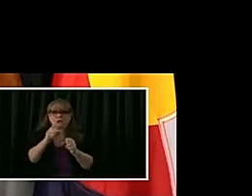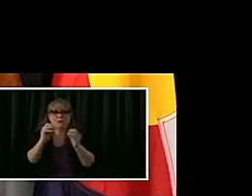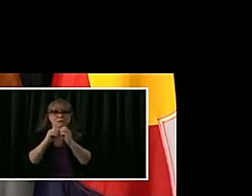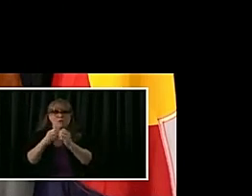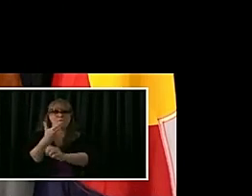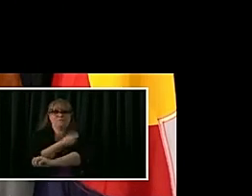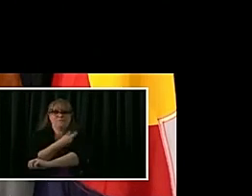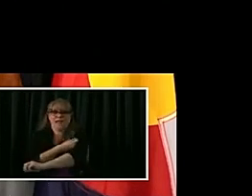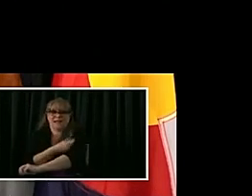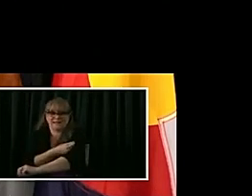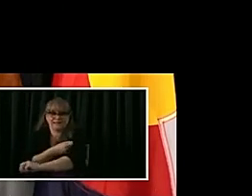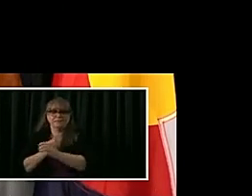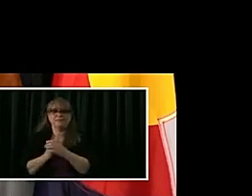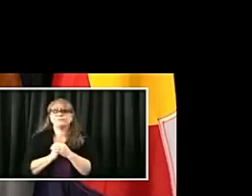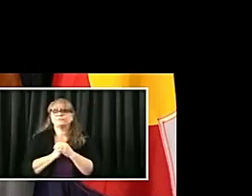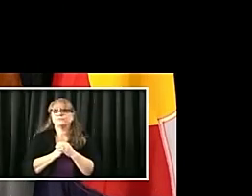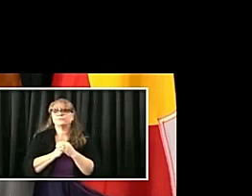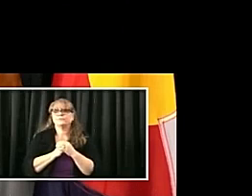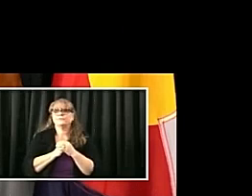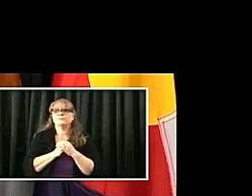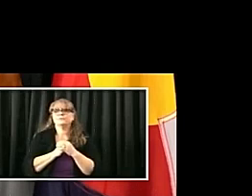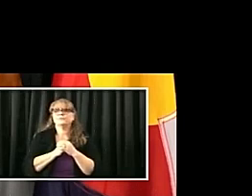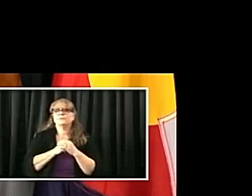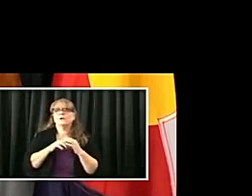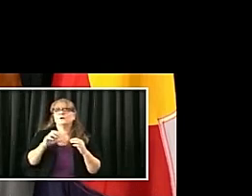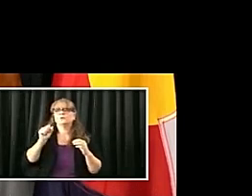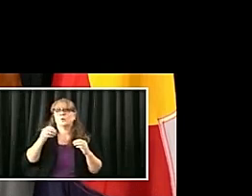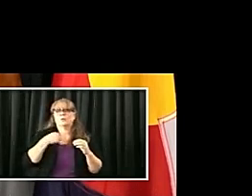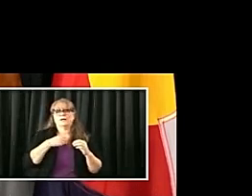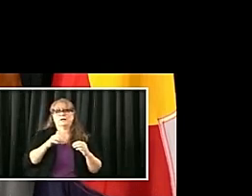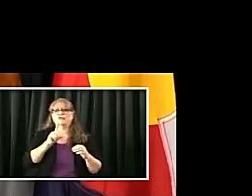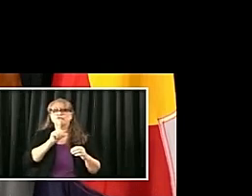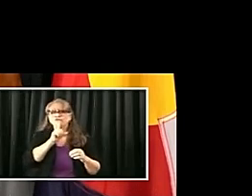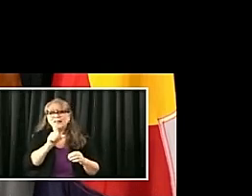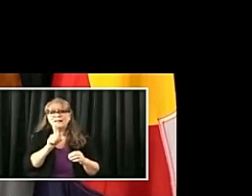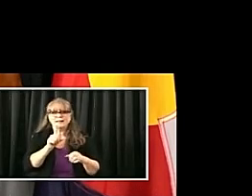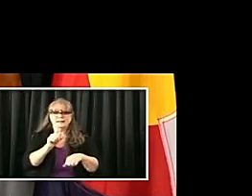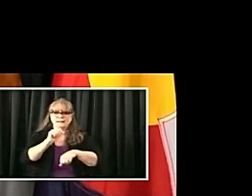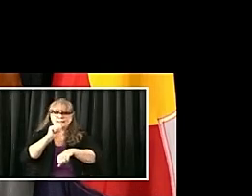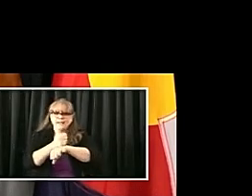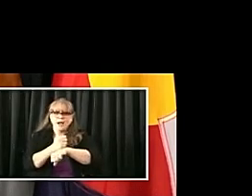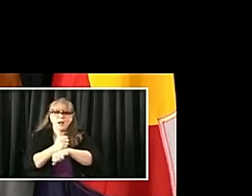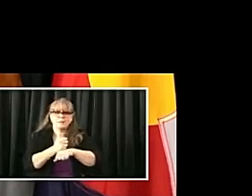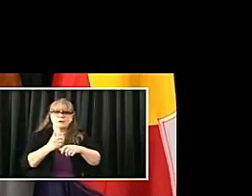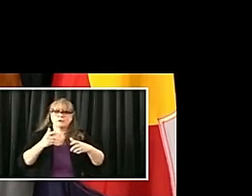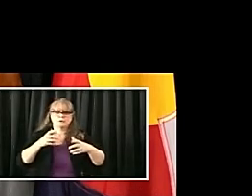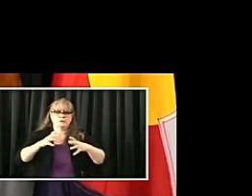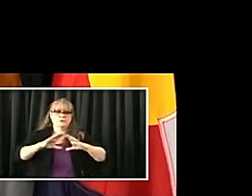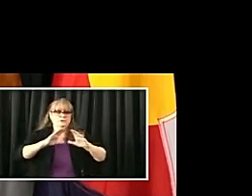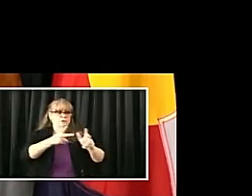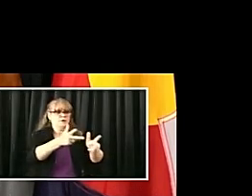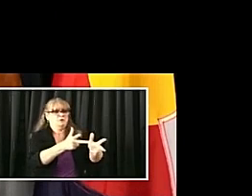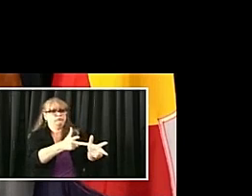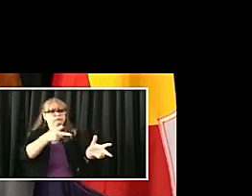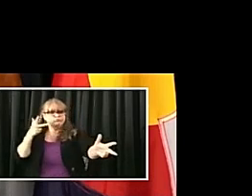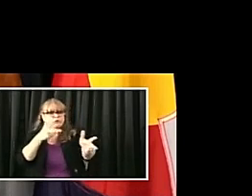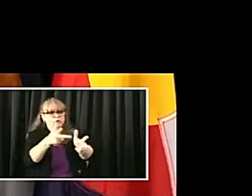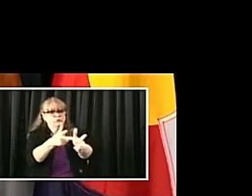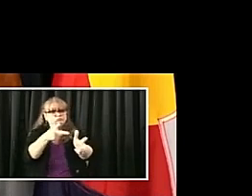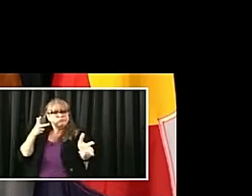are launching the first large-scale drive-through facility at Coors Field, and I want to thank UC Health for that partnership. We did a great trial